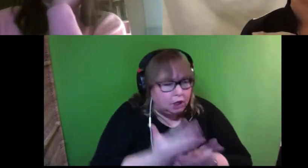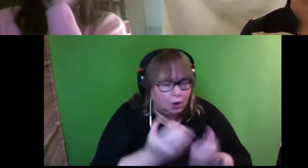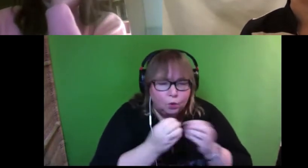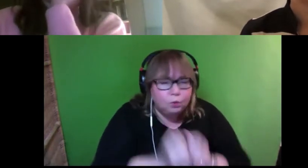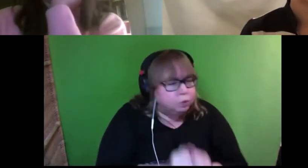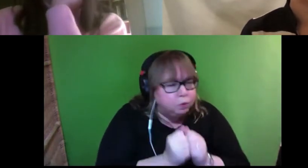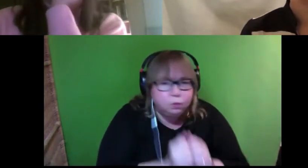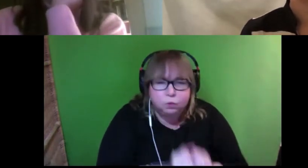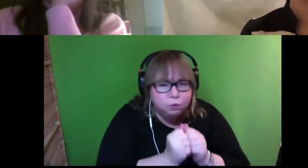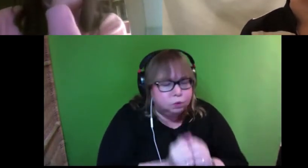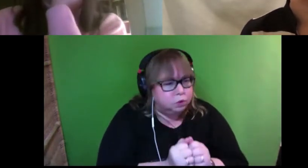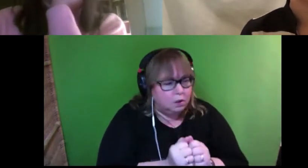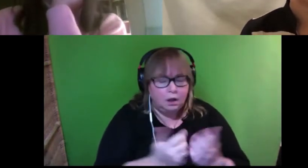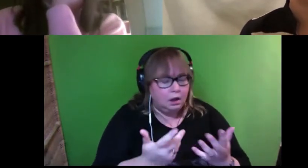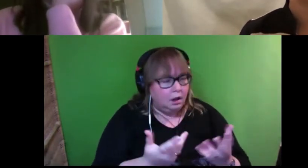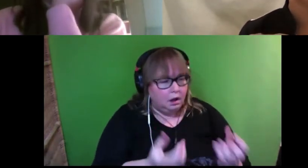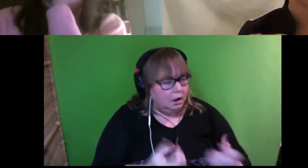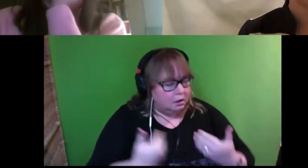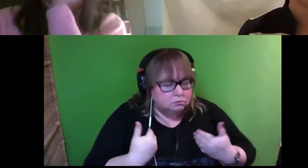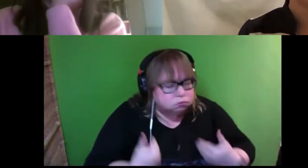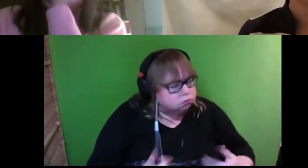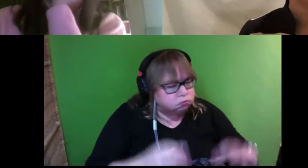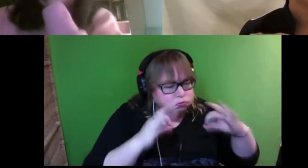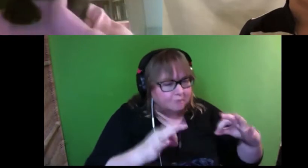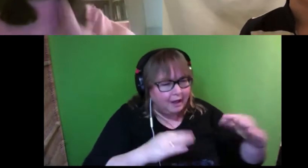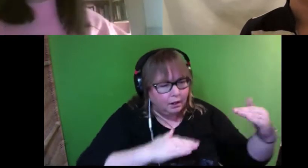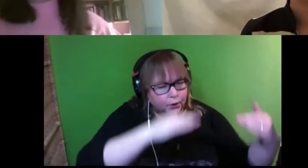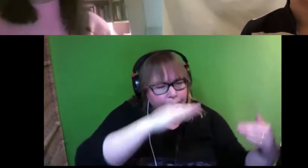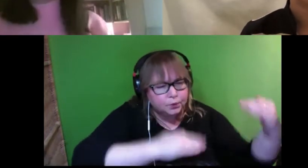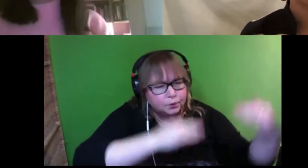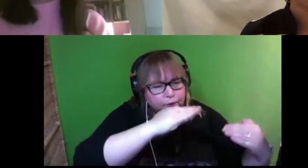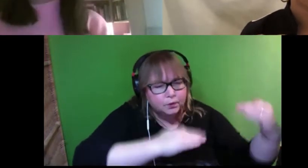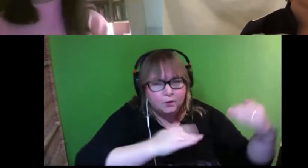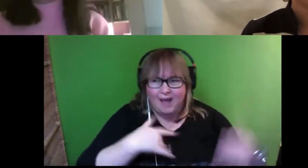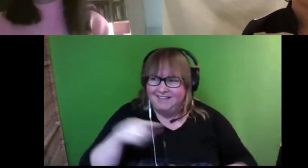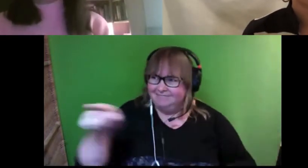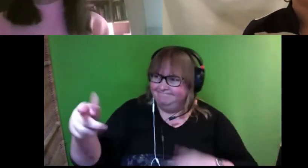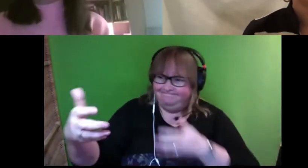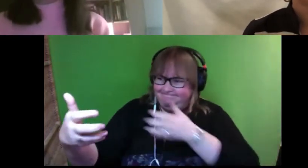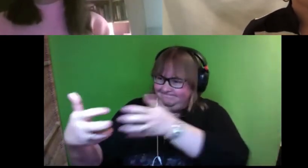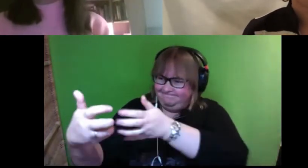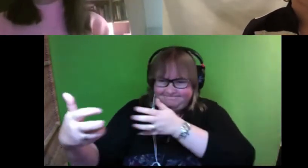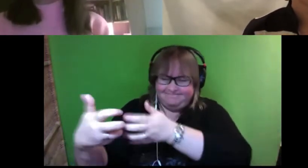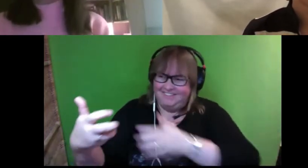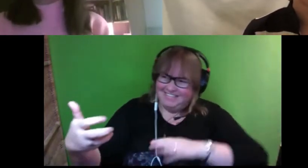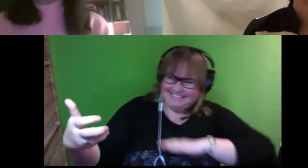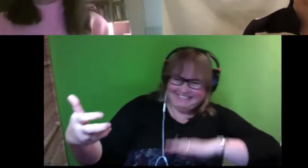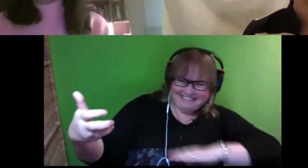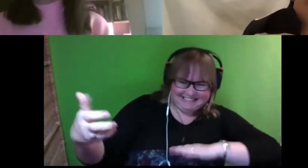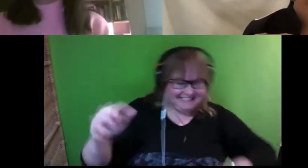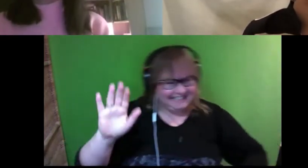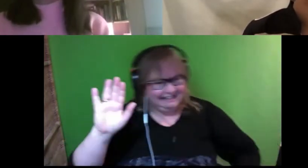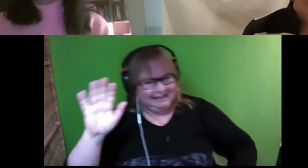So yeah, I think the fact that we were both on parallel streams of thought. I had